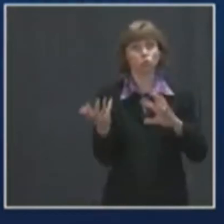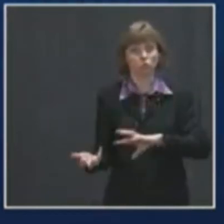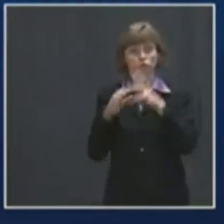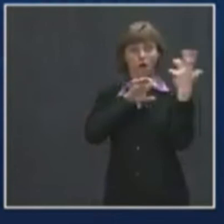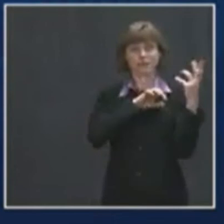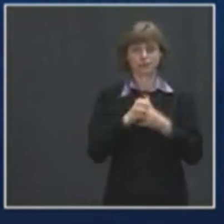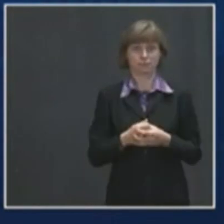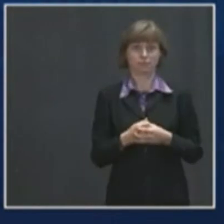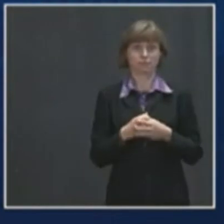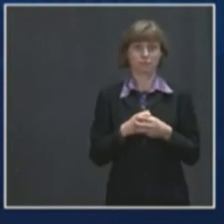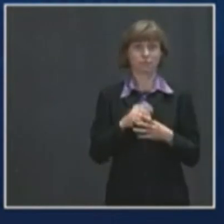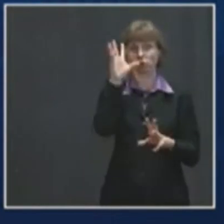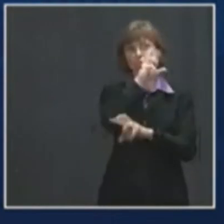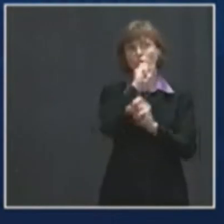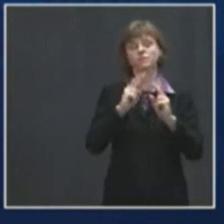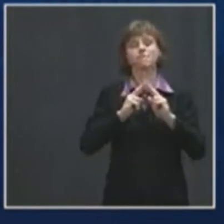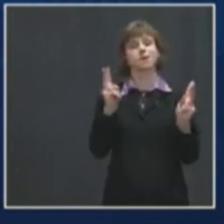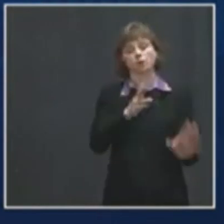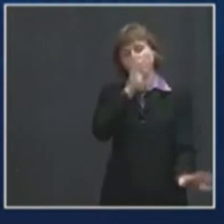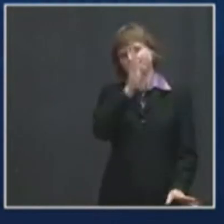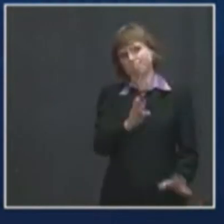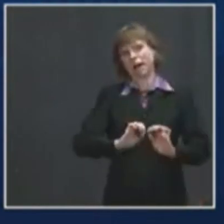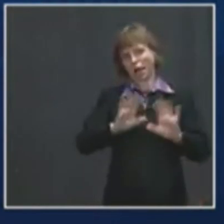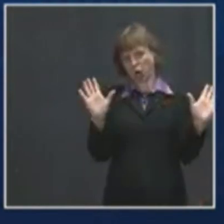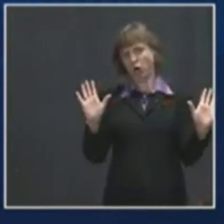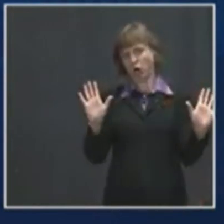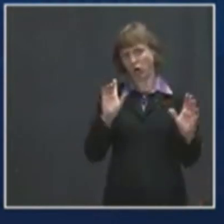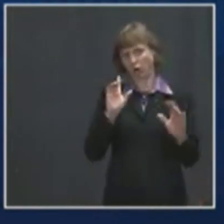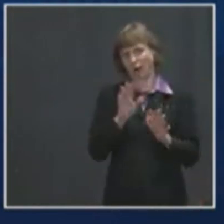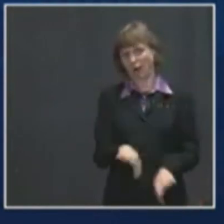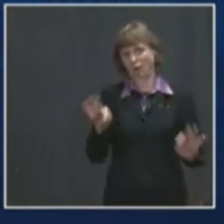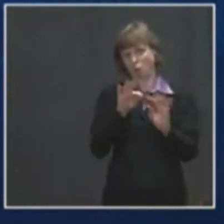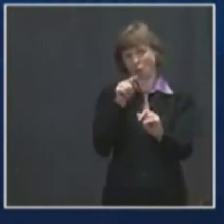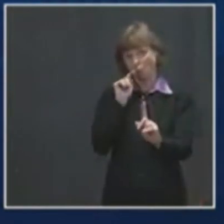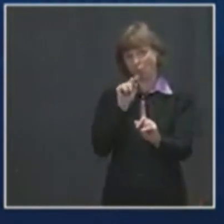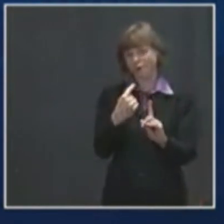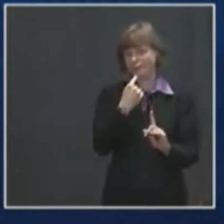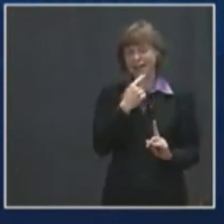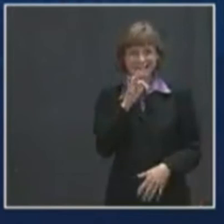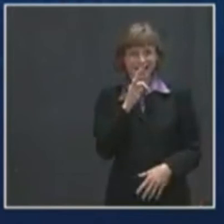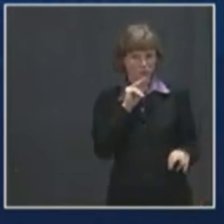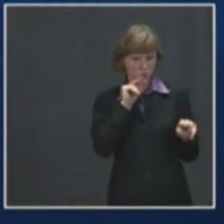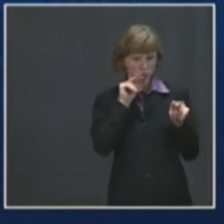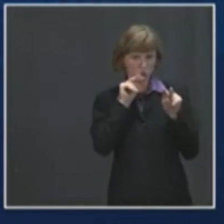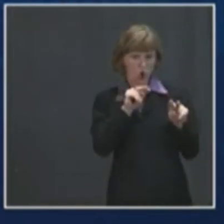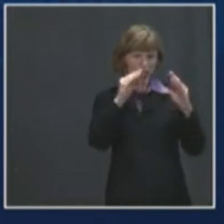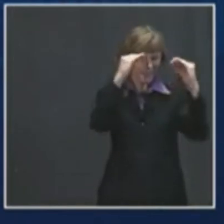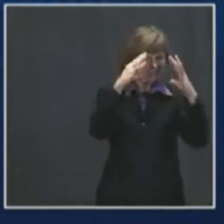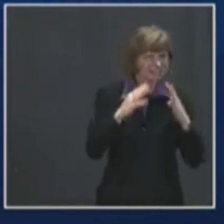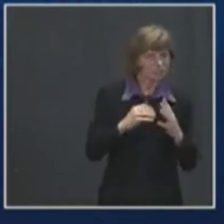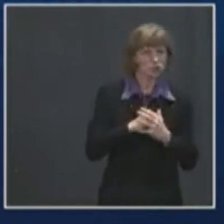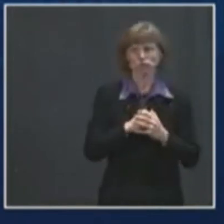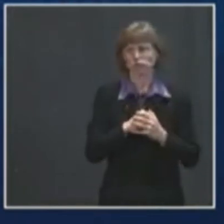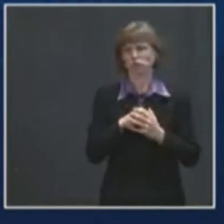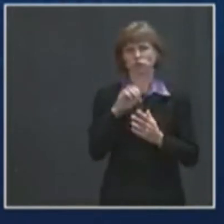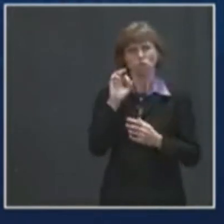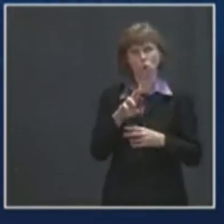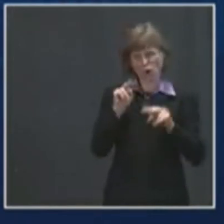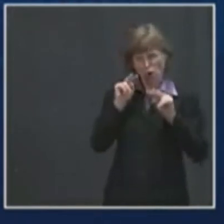very clear on an important point here, which is that if you look at teachers, if you look at folks who are in